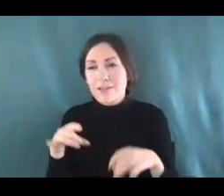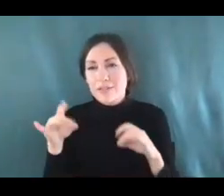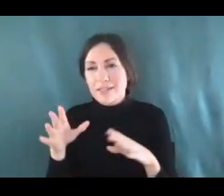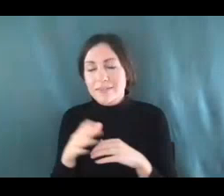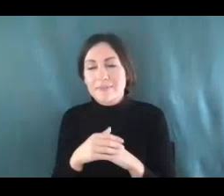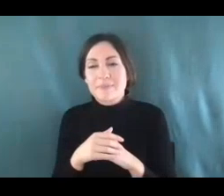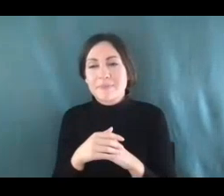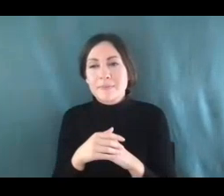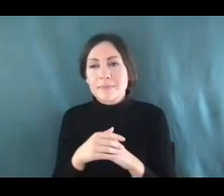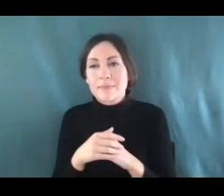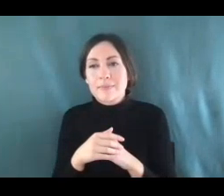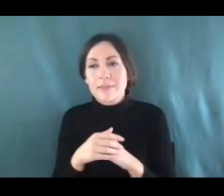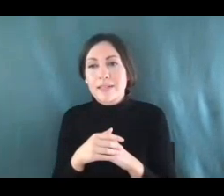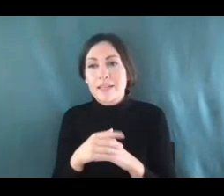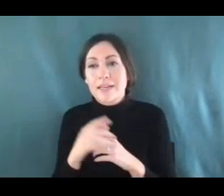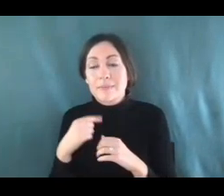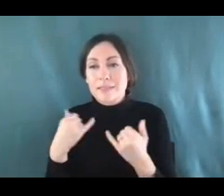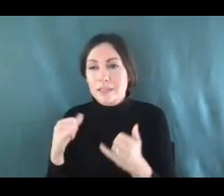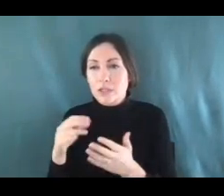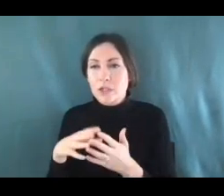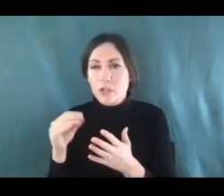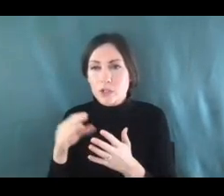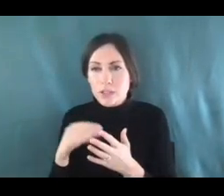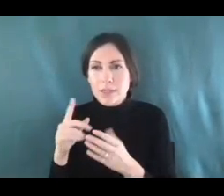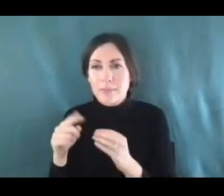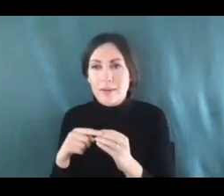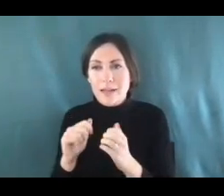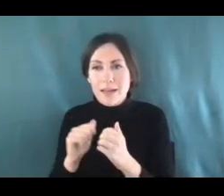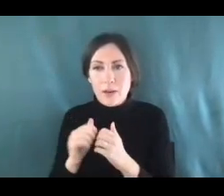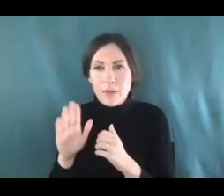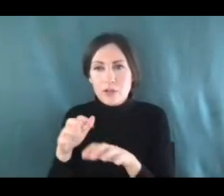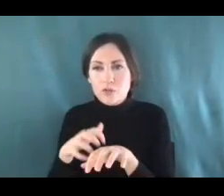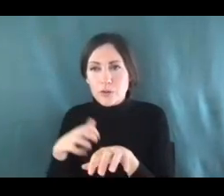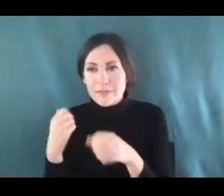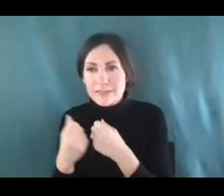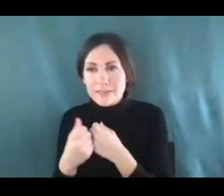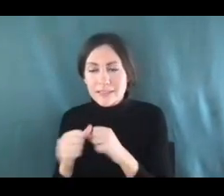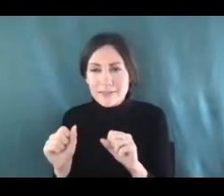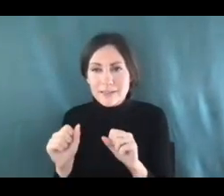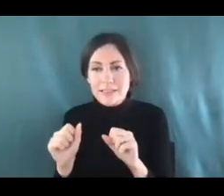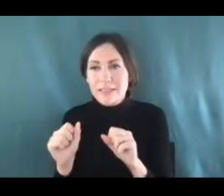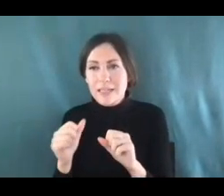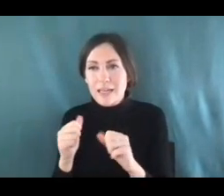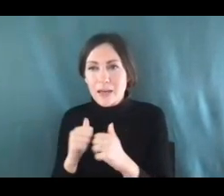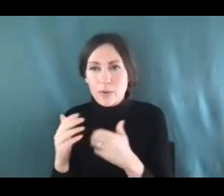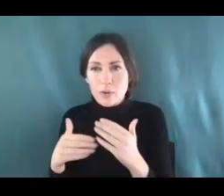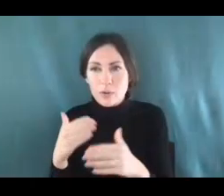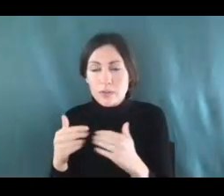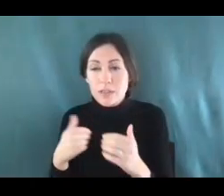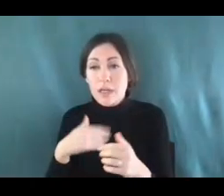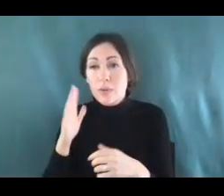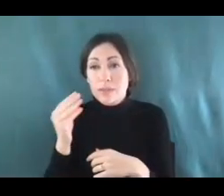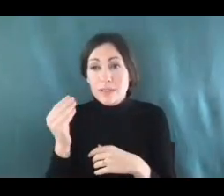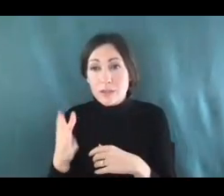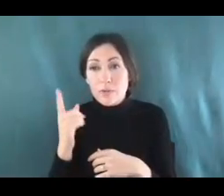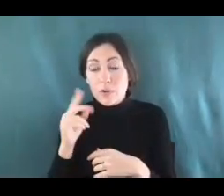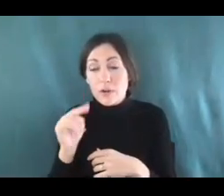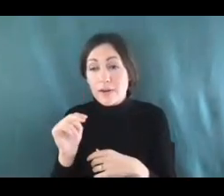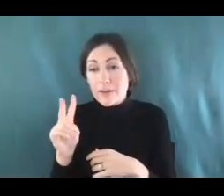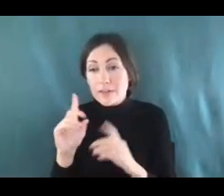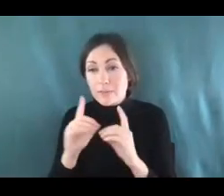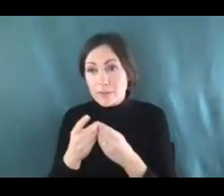That I'm still learning as well about how their traffic safety initiative goes. I will tell you that for the Nevada Department